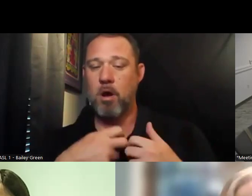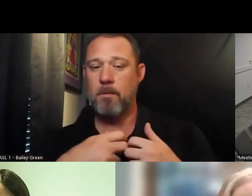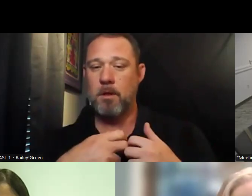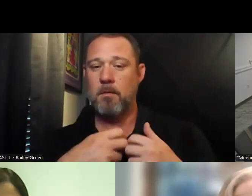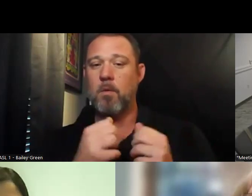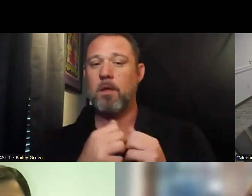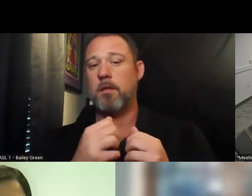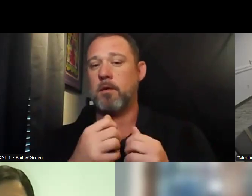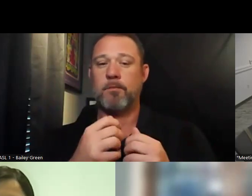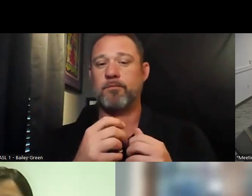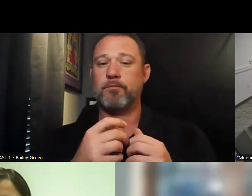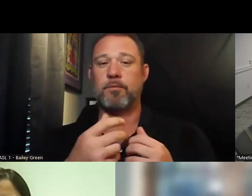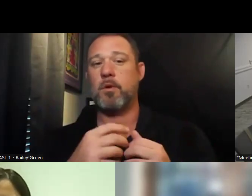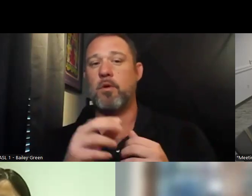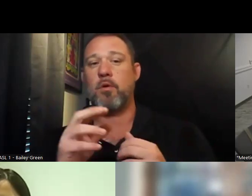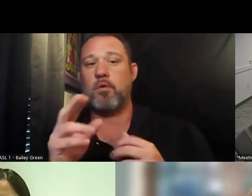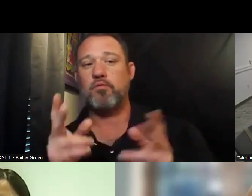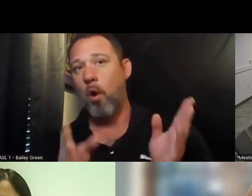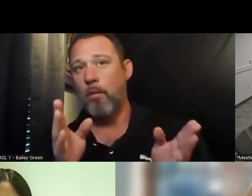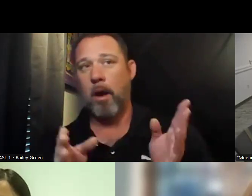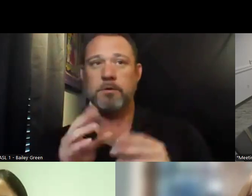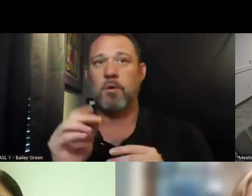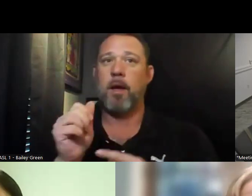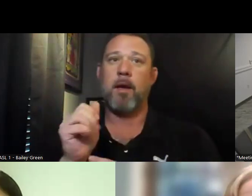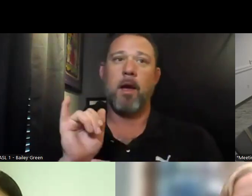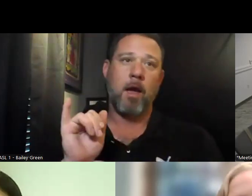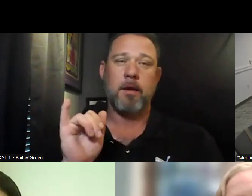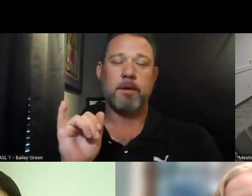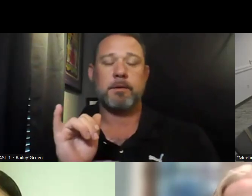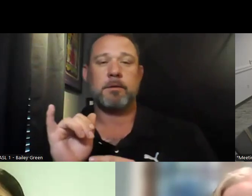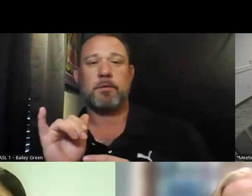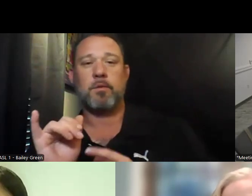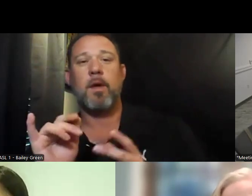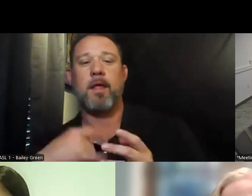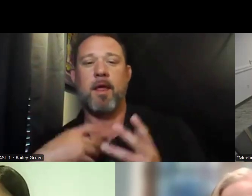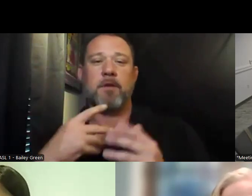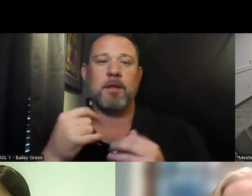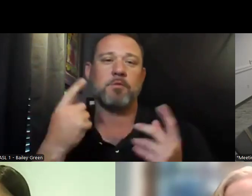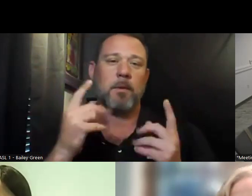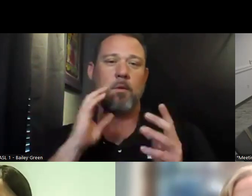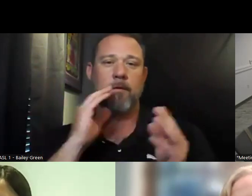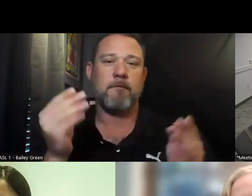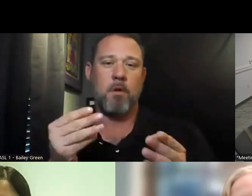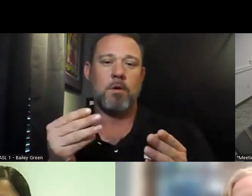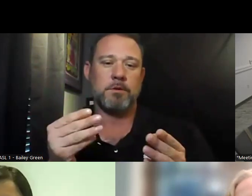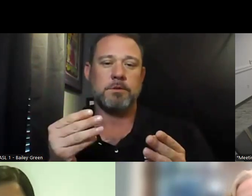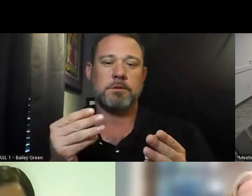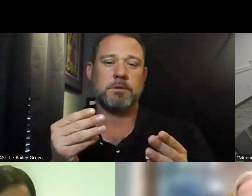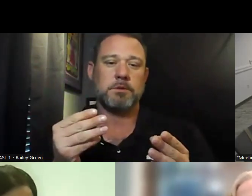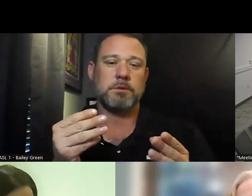some robots or some AI bots in people's lives. And I fear that that's what people are going to focus on because it